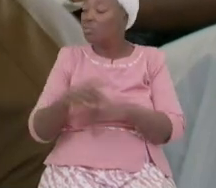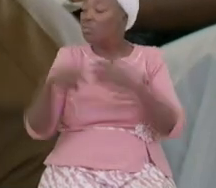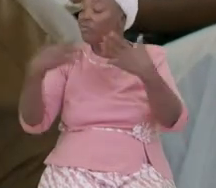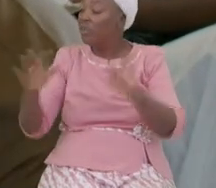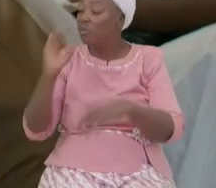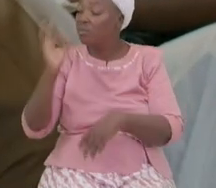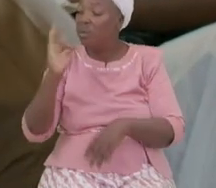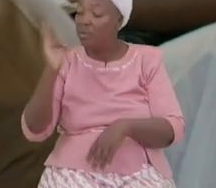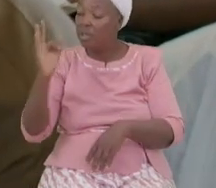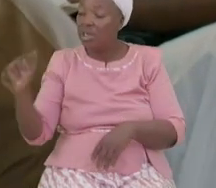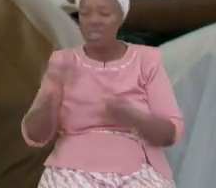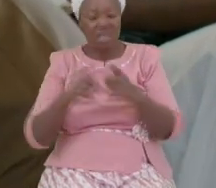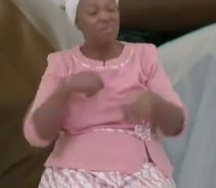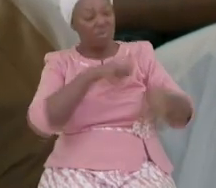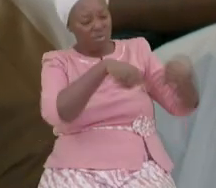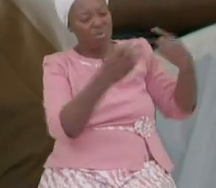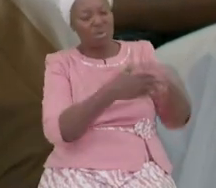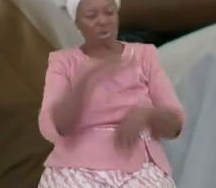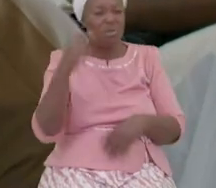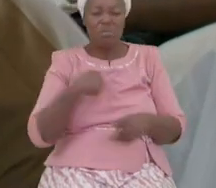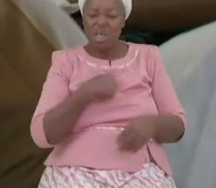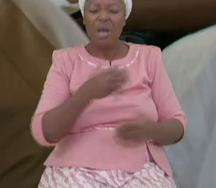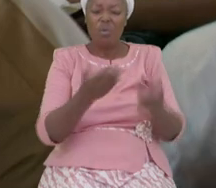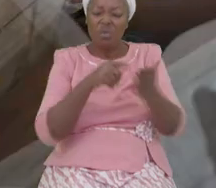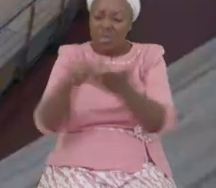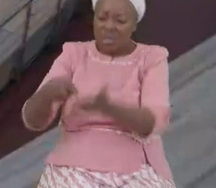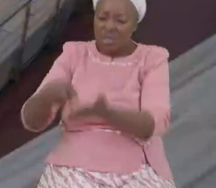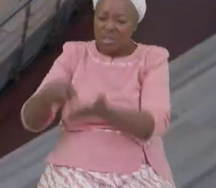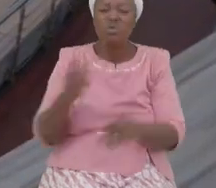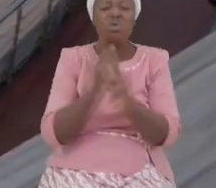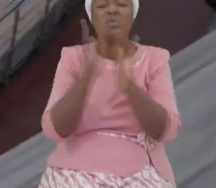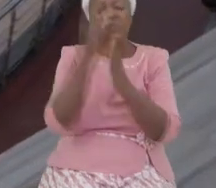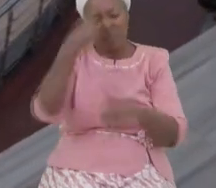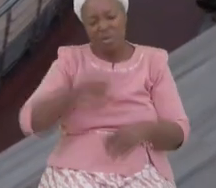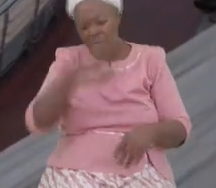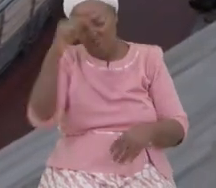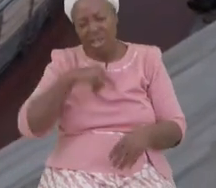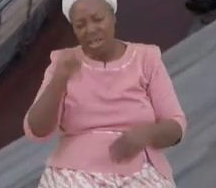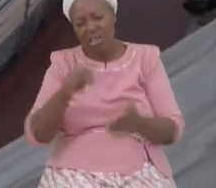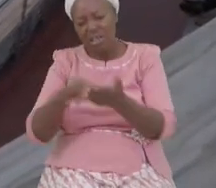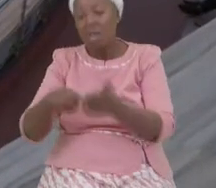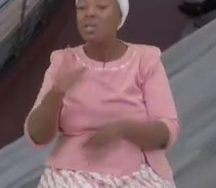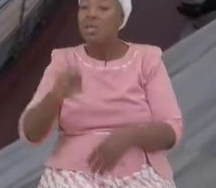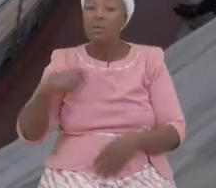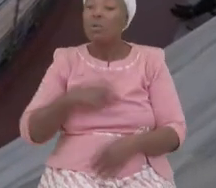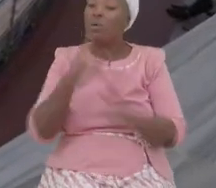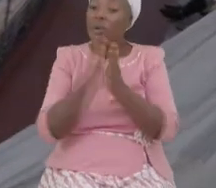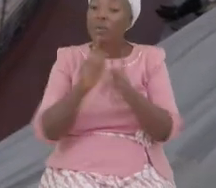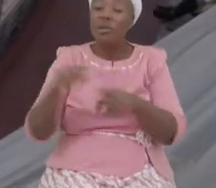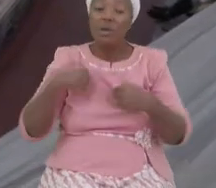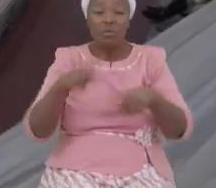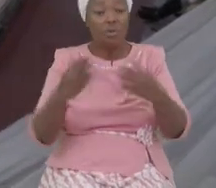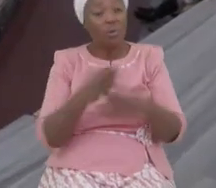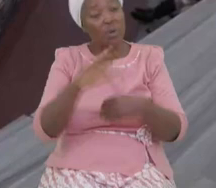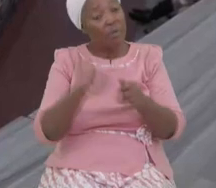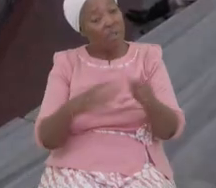here. I want this. Pray for us. Yes, we'll pray. But, you know, we have to go through everything and know that this is